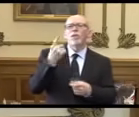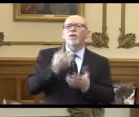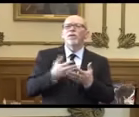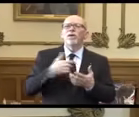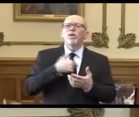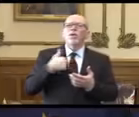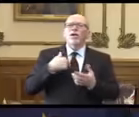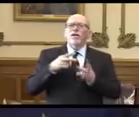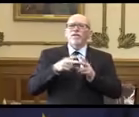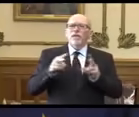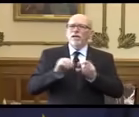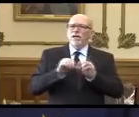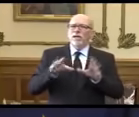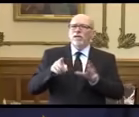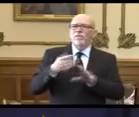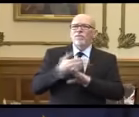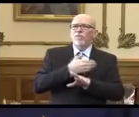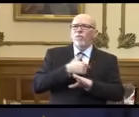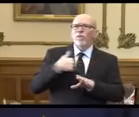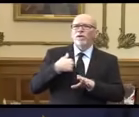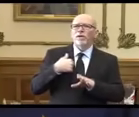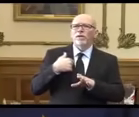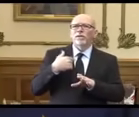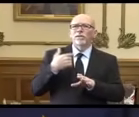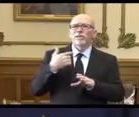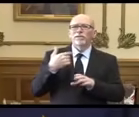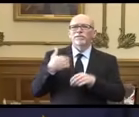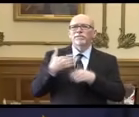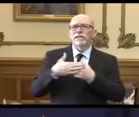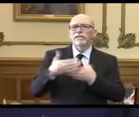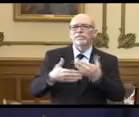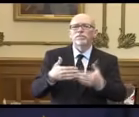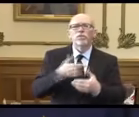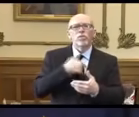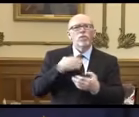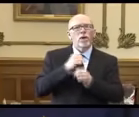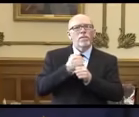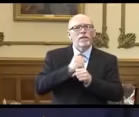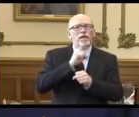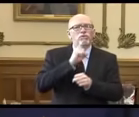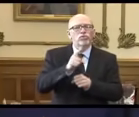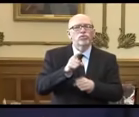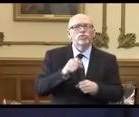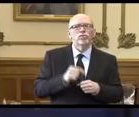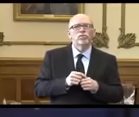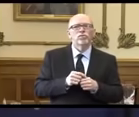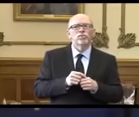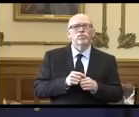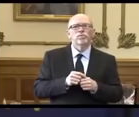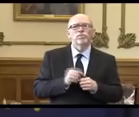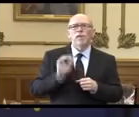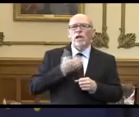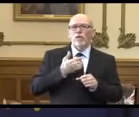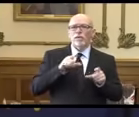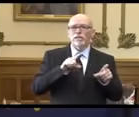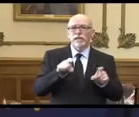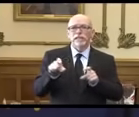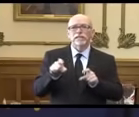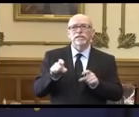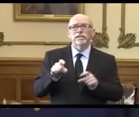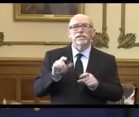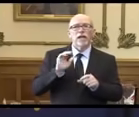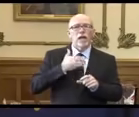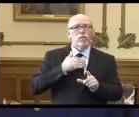very clear about this before we kind of take these next steps, we wanted to make sure that our testing and our